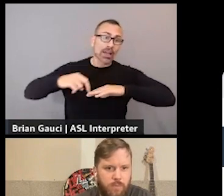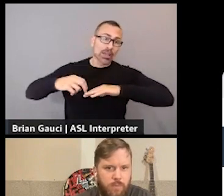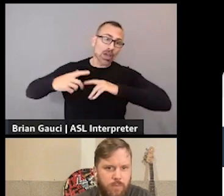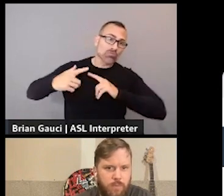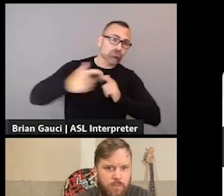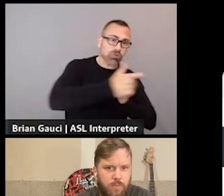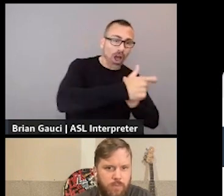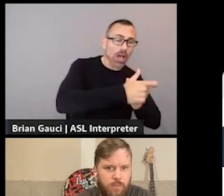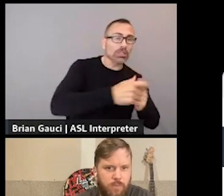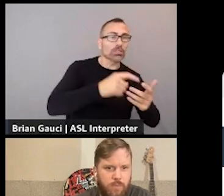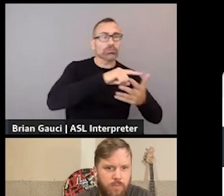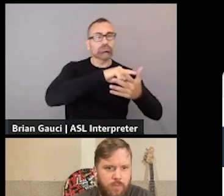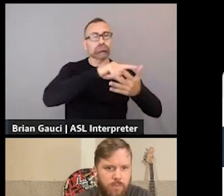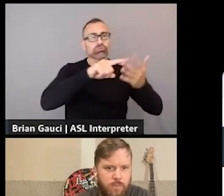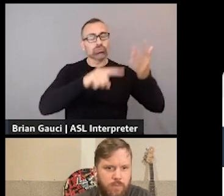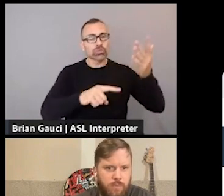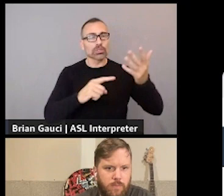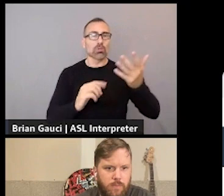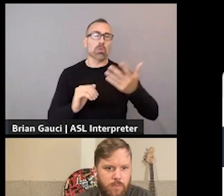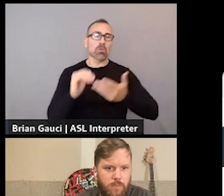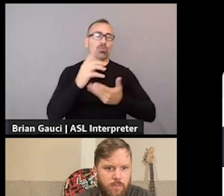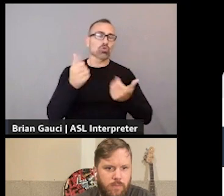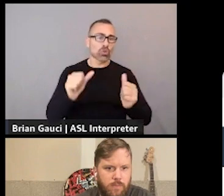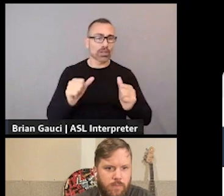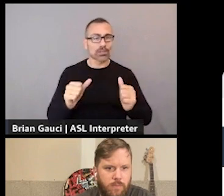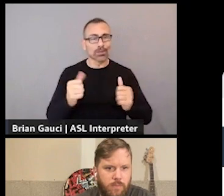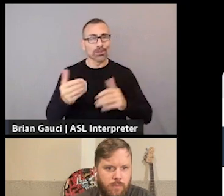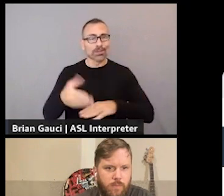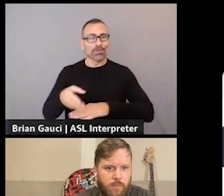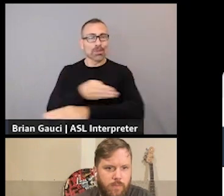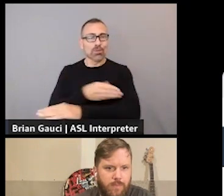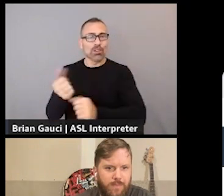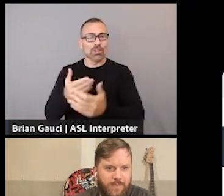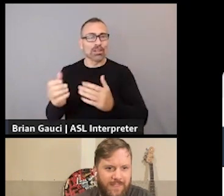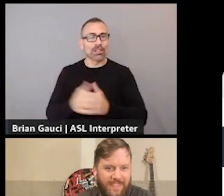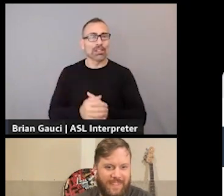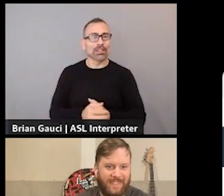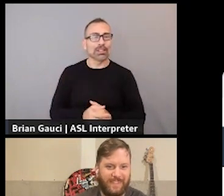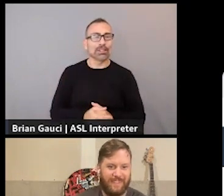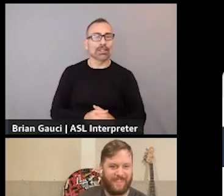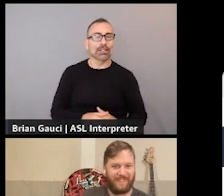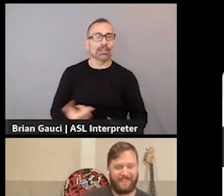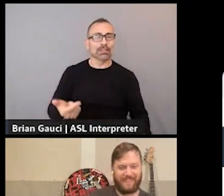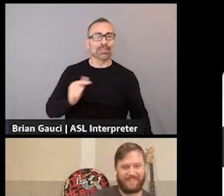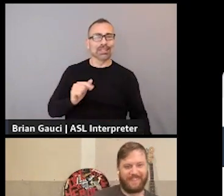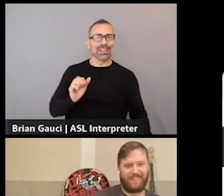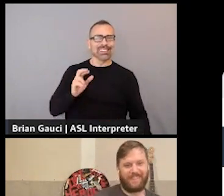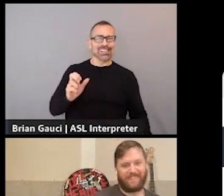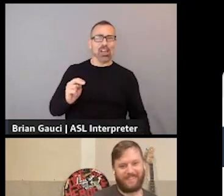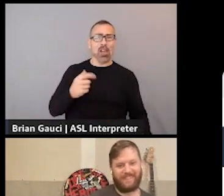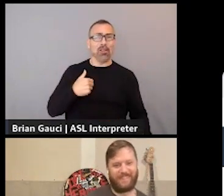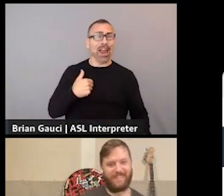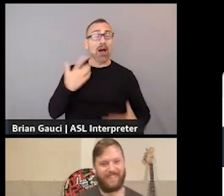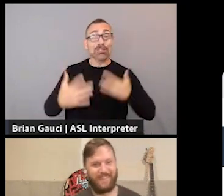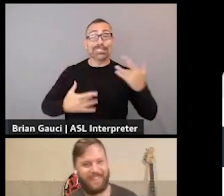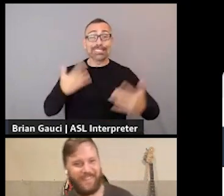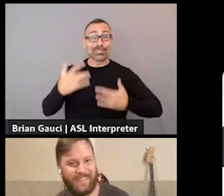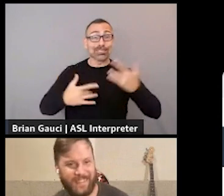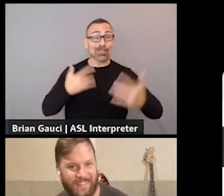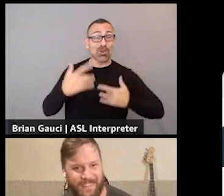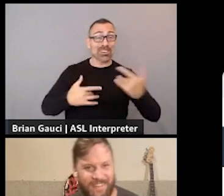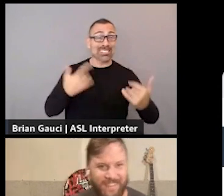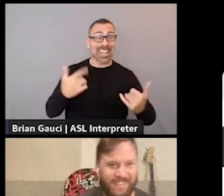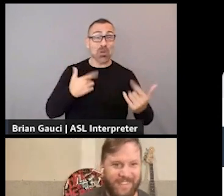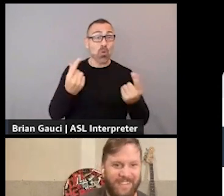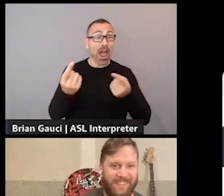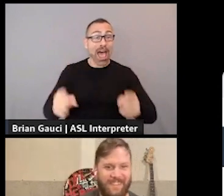So stages, right? Fancy like sorry a about that, everyone. Brooke and Sky, I'm so sorry. I got so excited. The unicorn, I went for a ride on